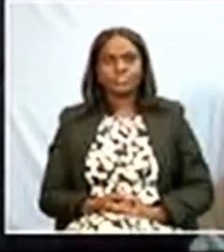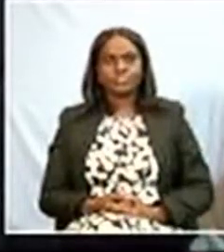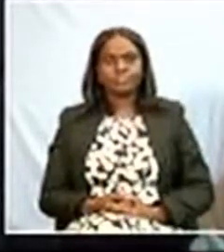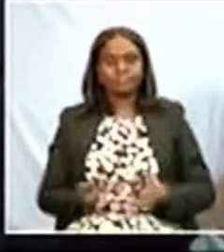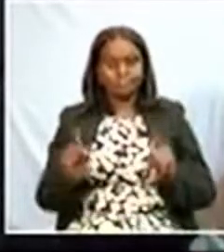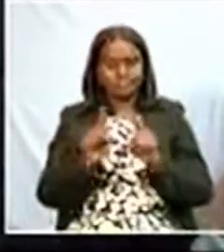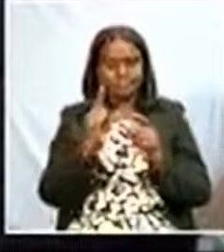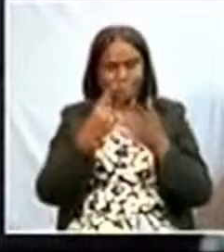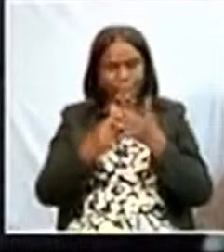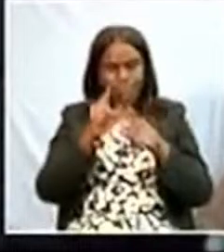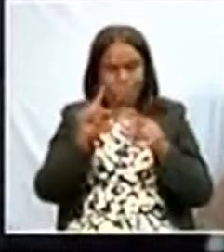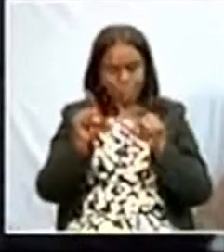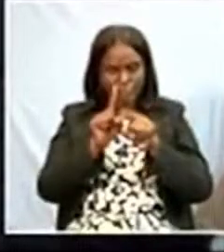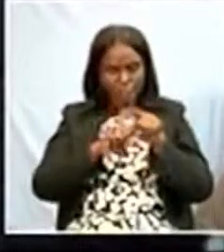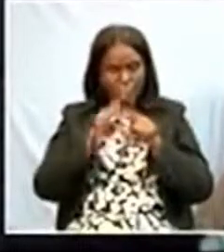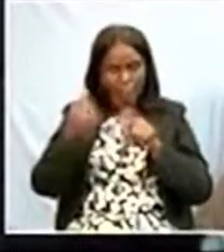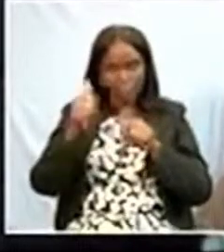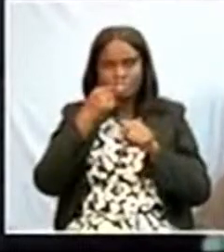And they are saying yes.